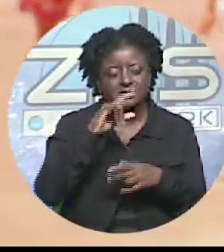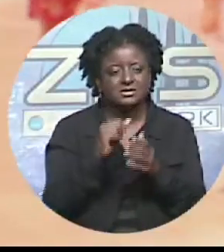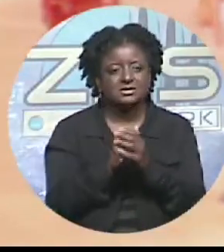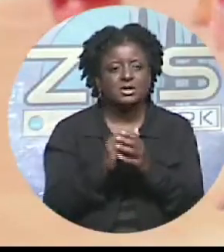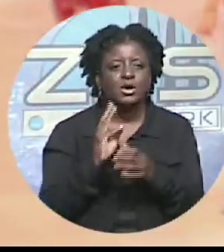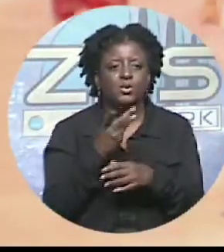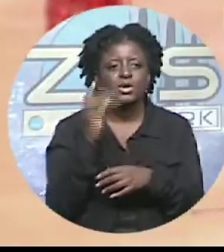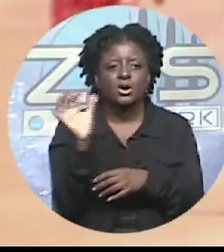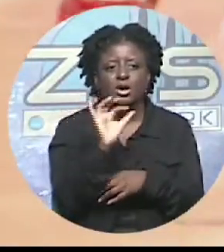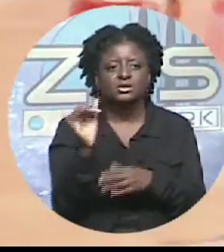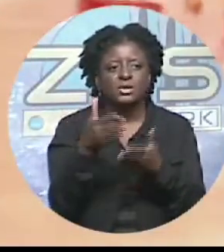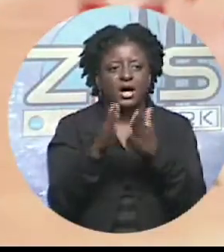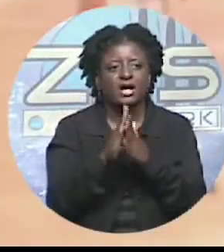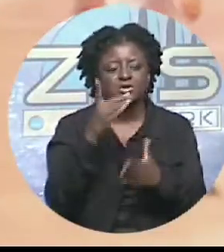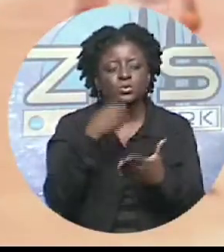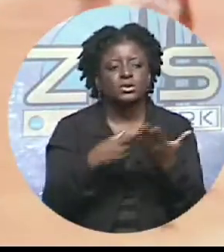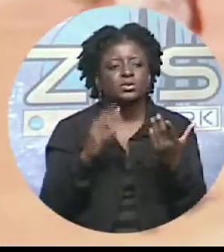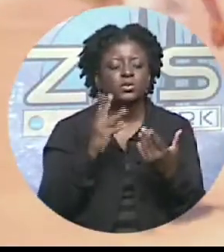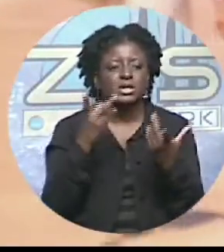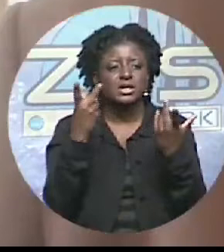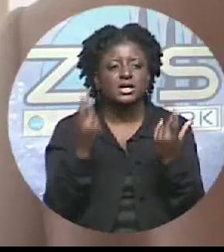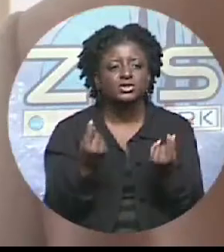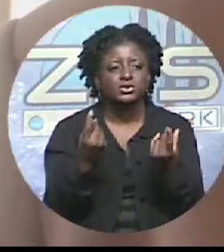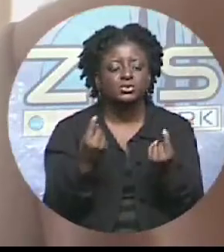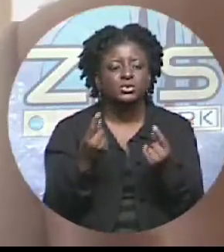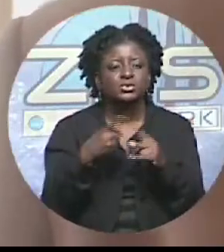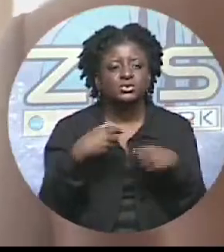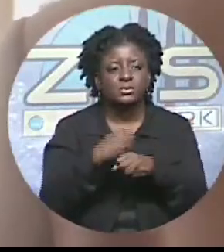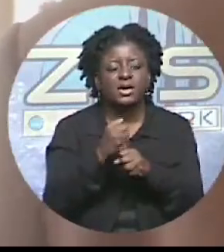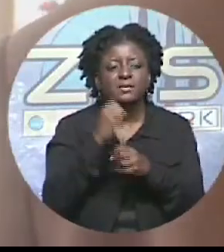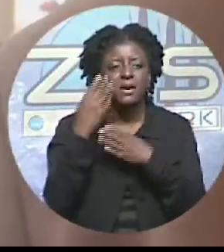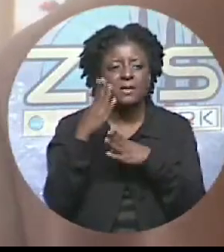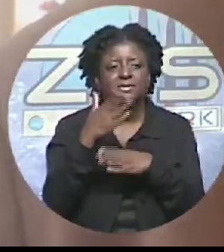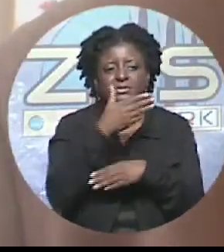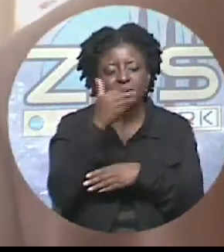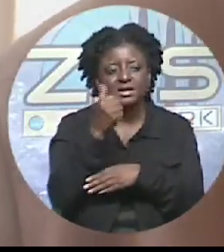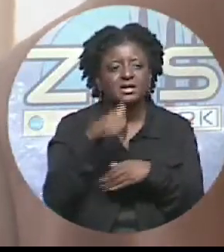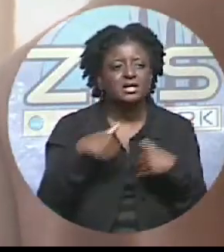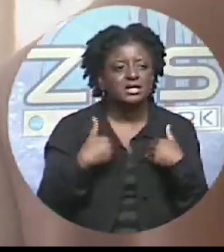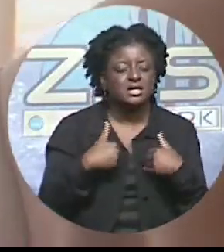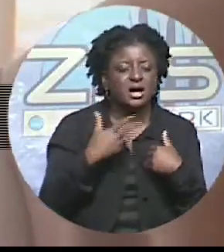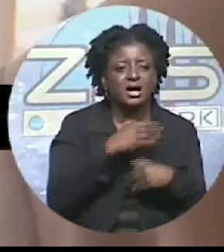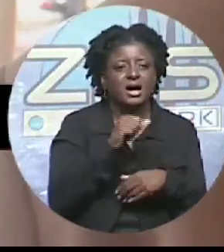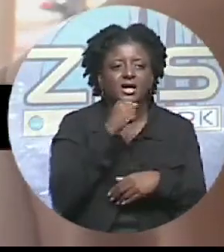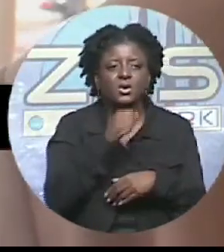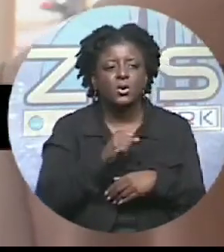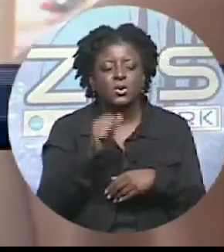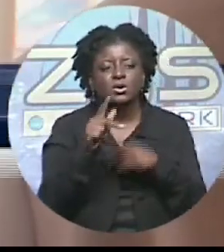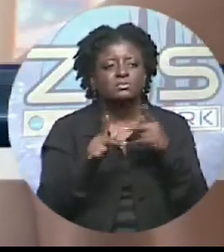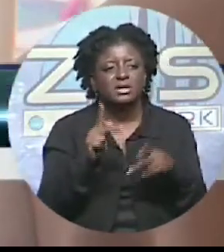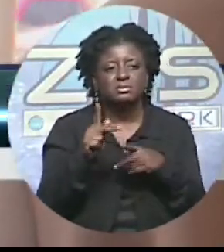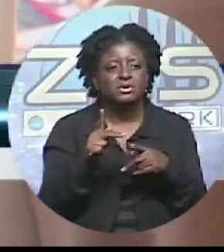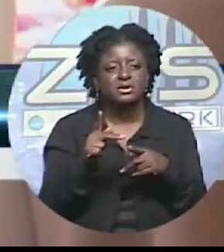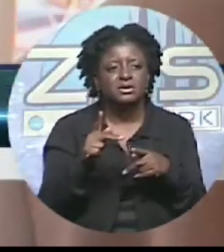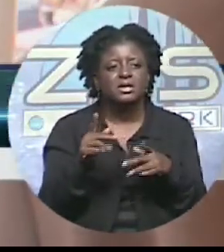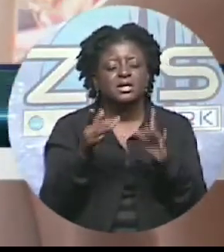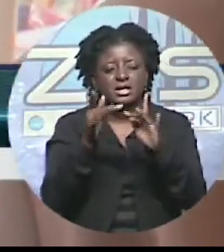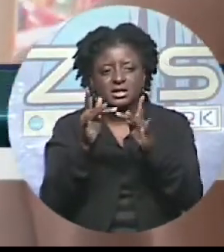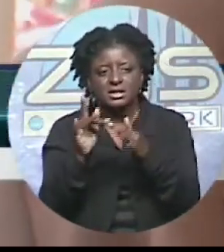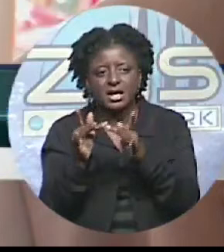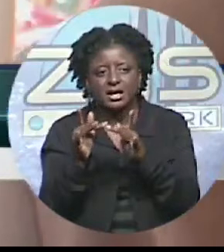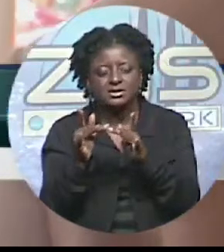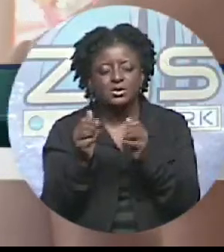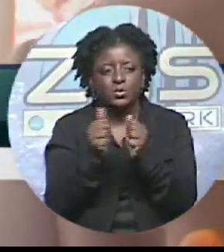asked, what can we do to make the Bahamas a better place? Young people, young and old alike, reach out to one another. Watch one another